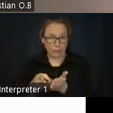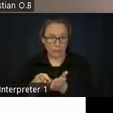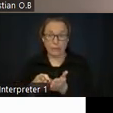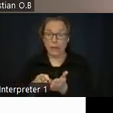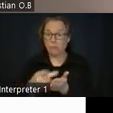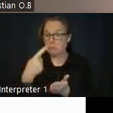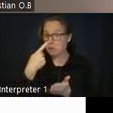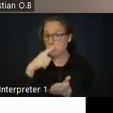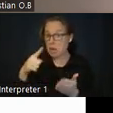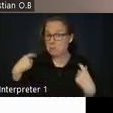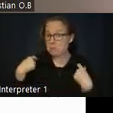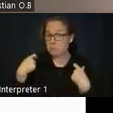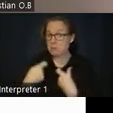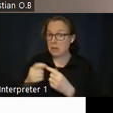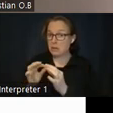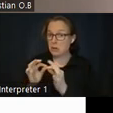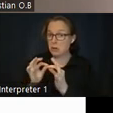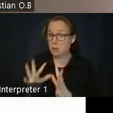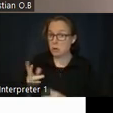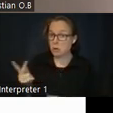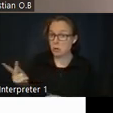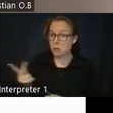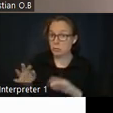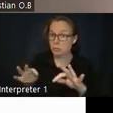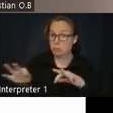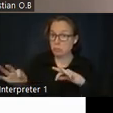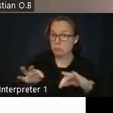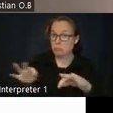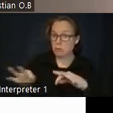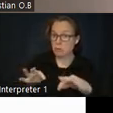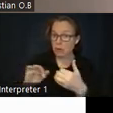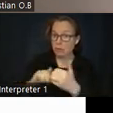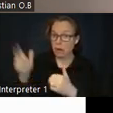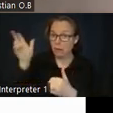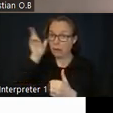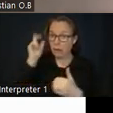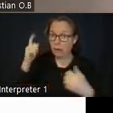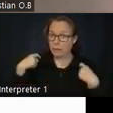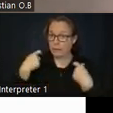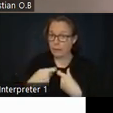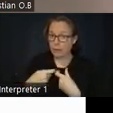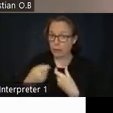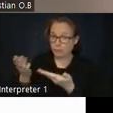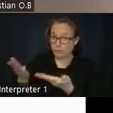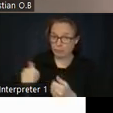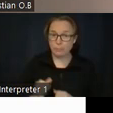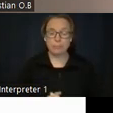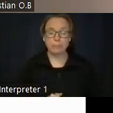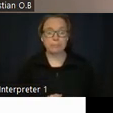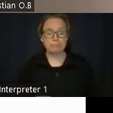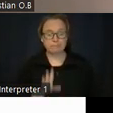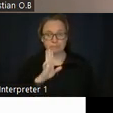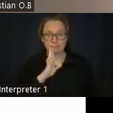Sacha Maria can give the information on Spanish interpretation, please. Esta es una junta